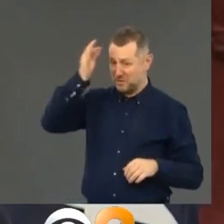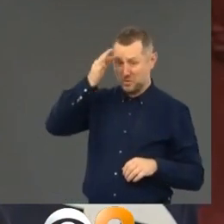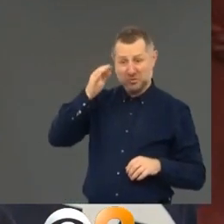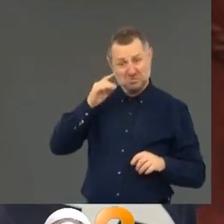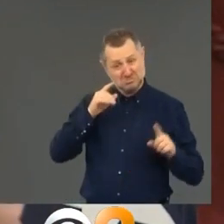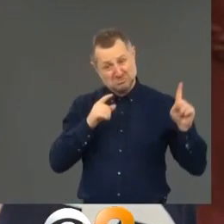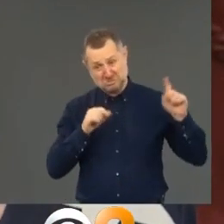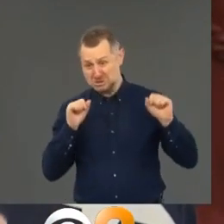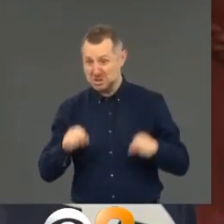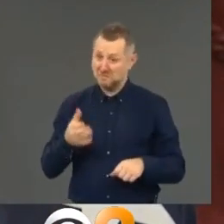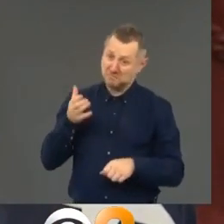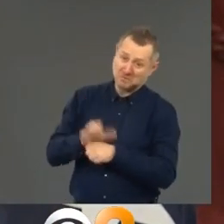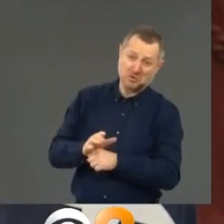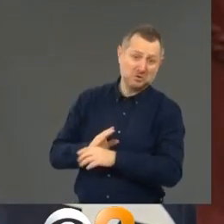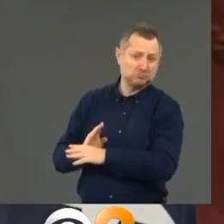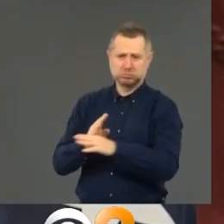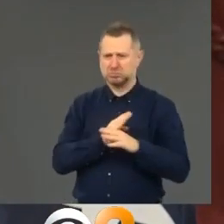that.